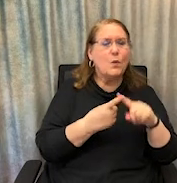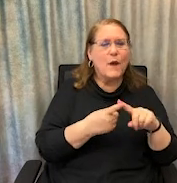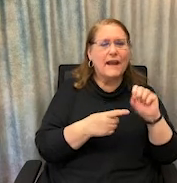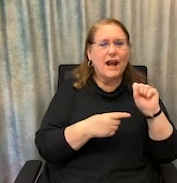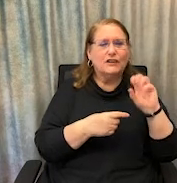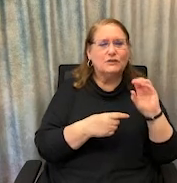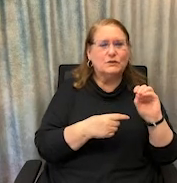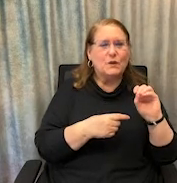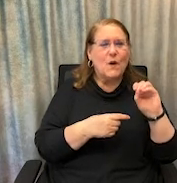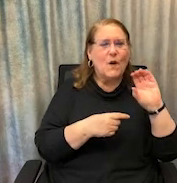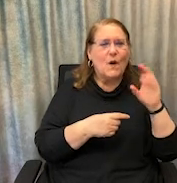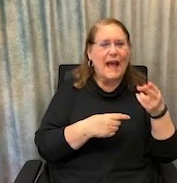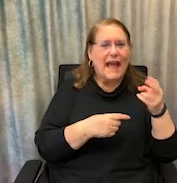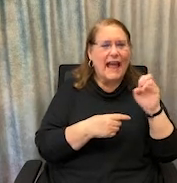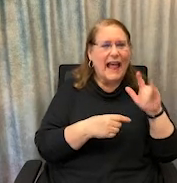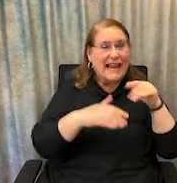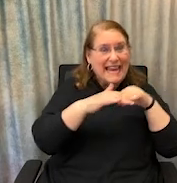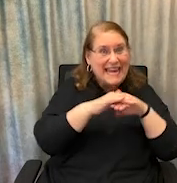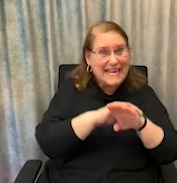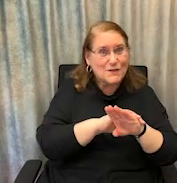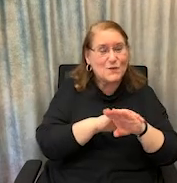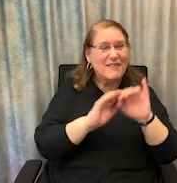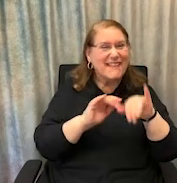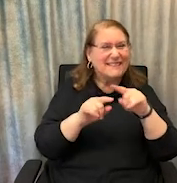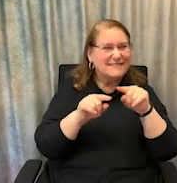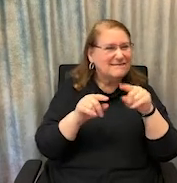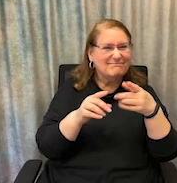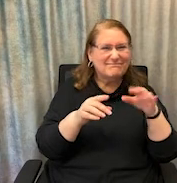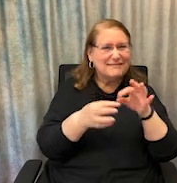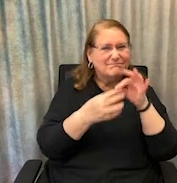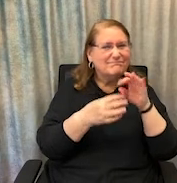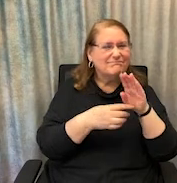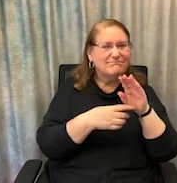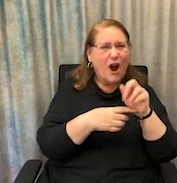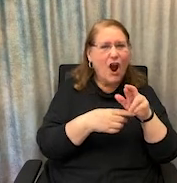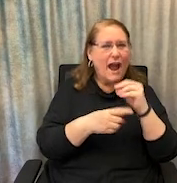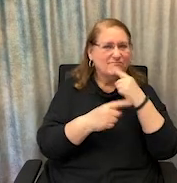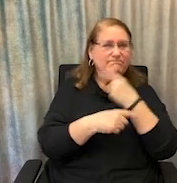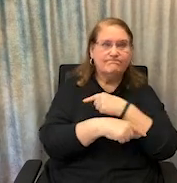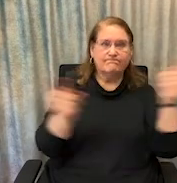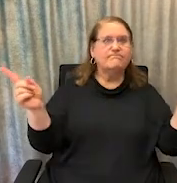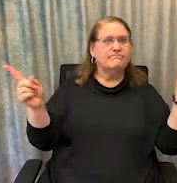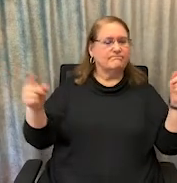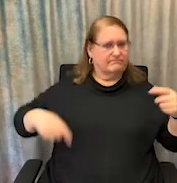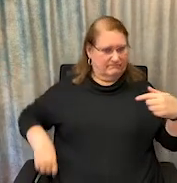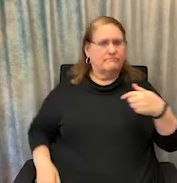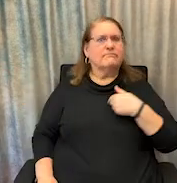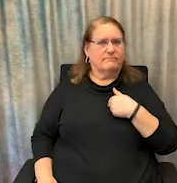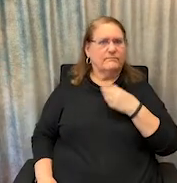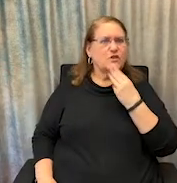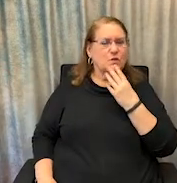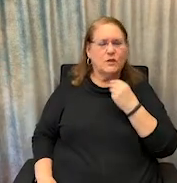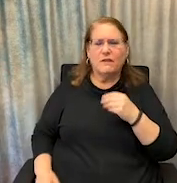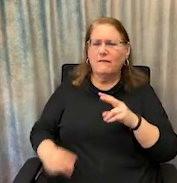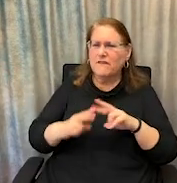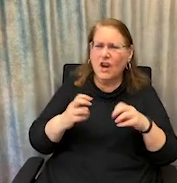Soheil comes into the shisha bar and tells that he's Jewish. This was also a very emotional and hard day.